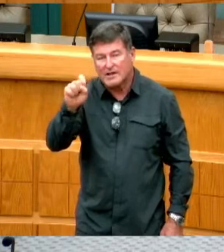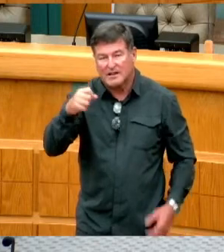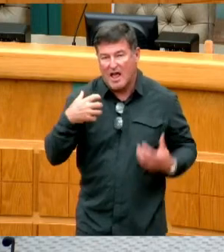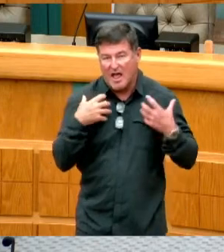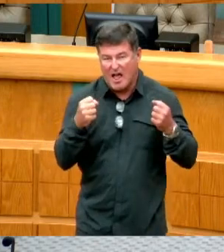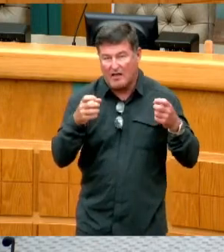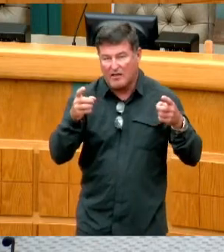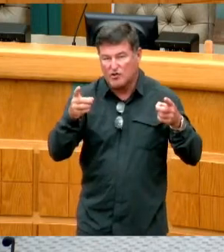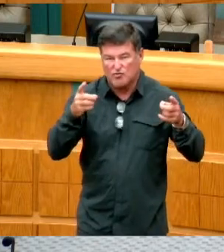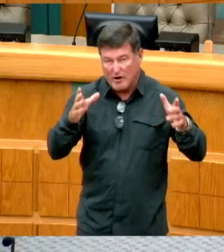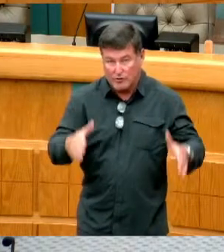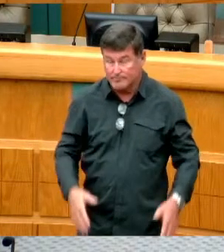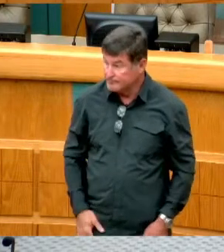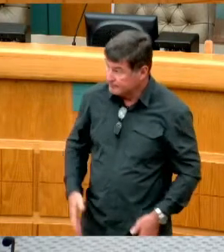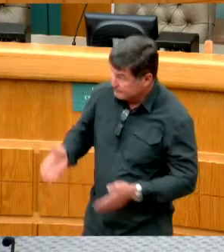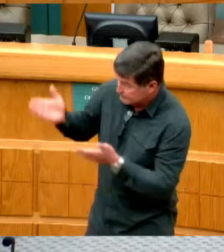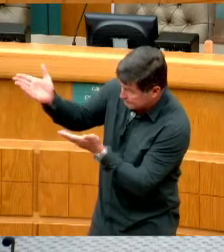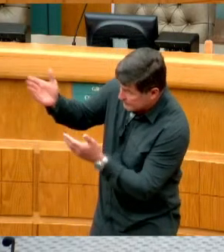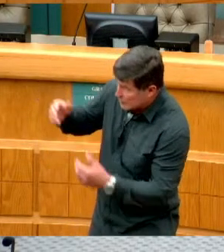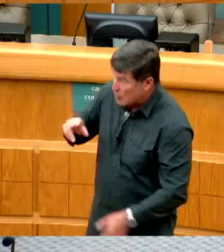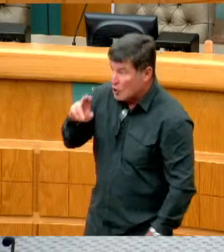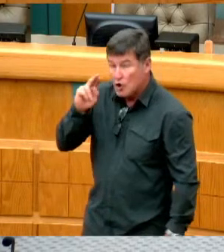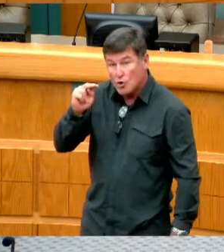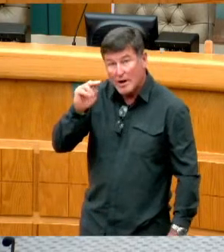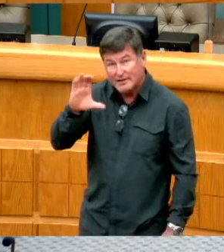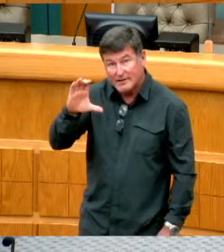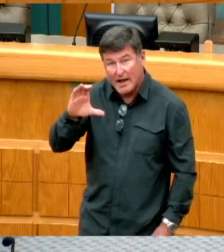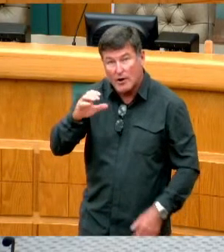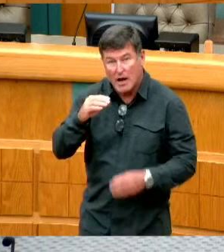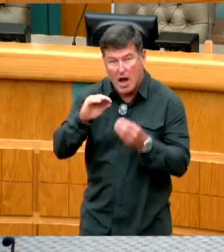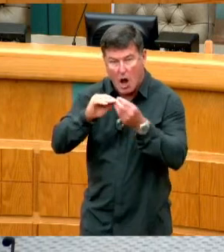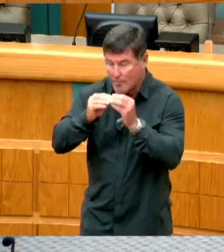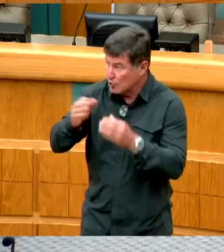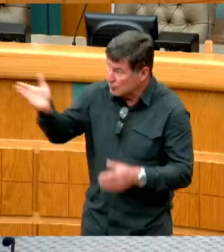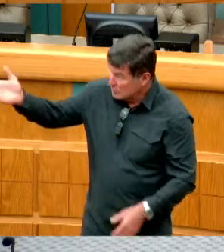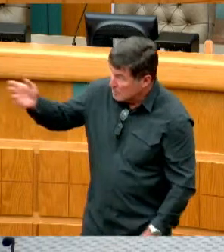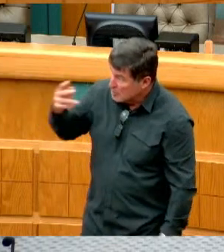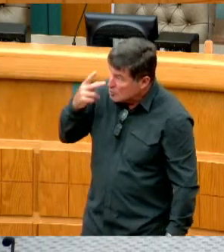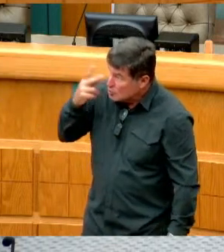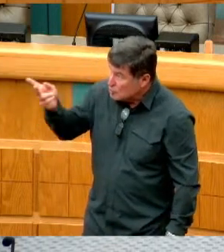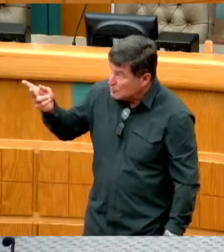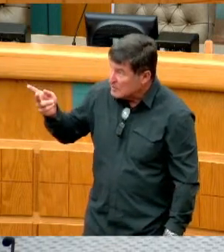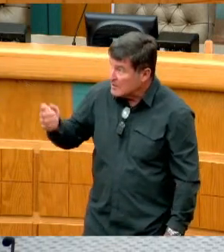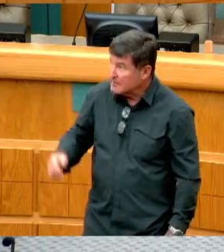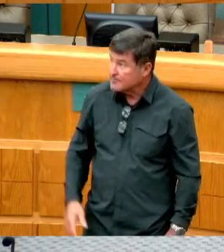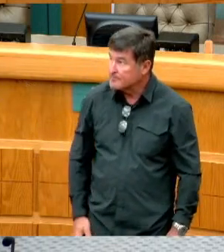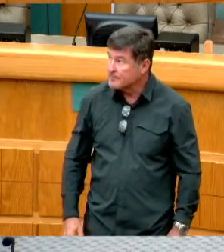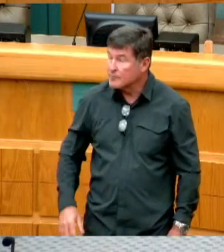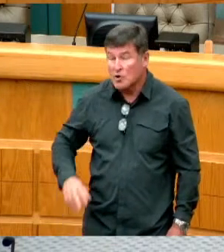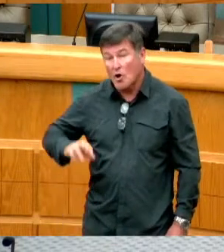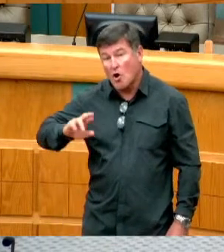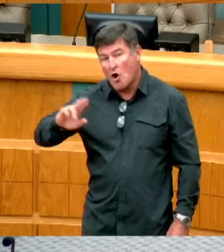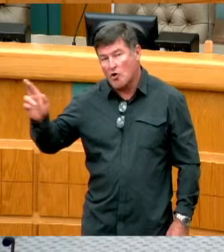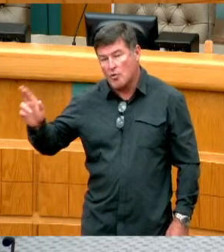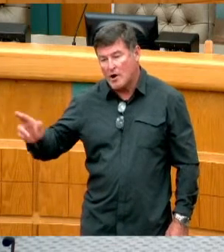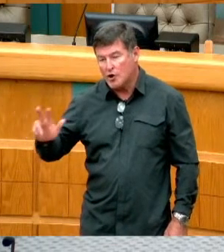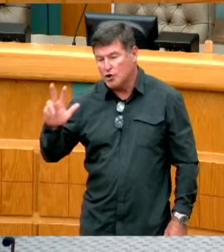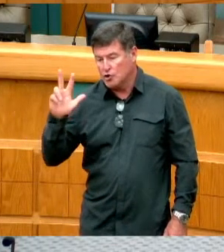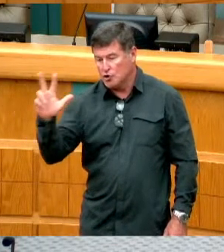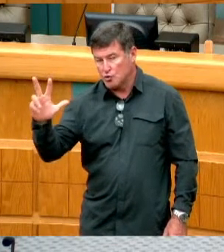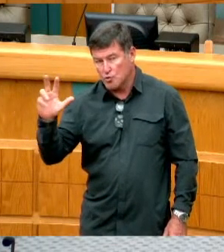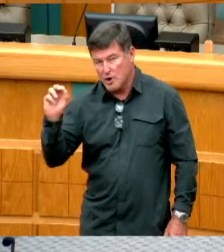Nueces County. First slide, thank you. So if you see here, you see at the far right, 301